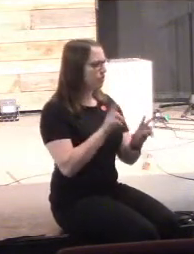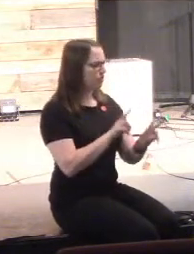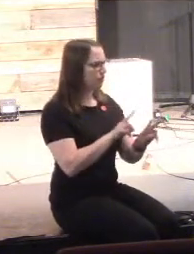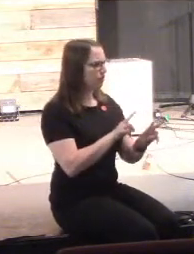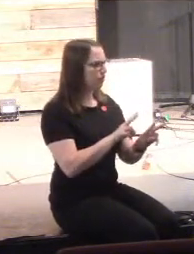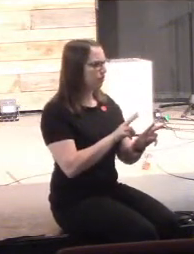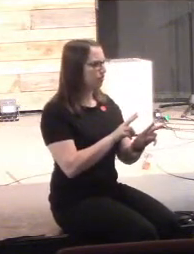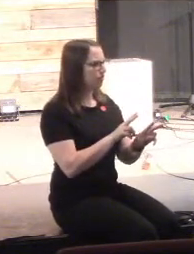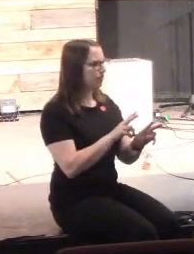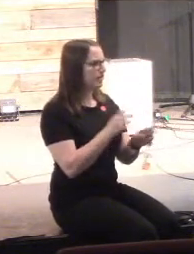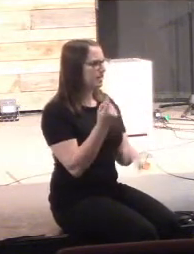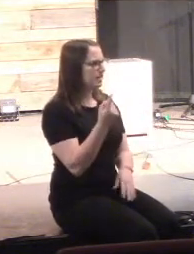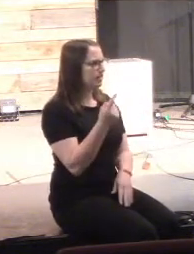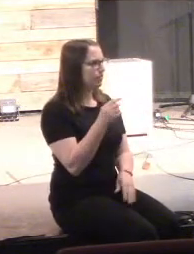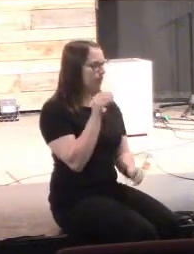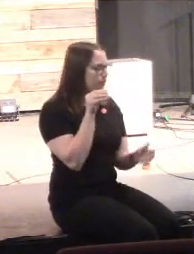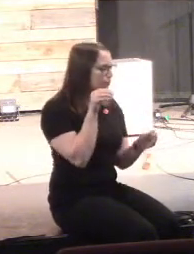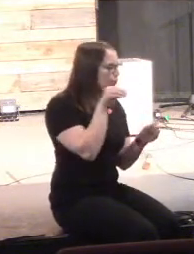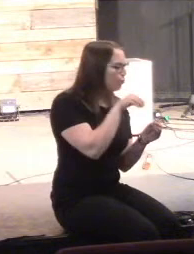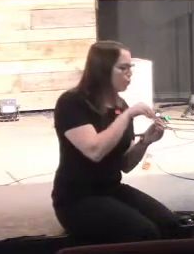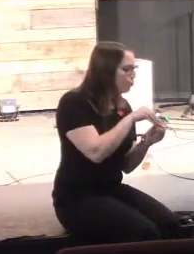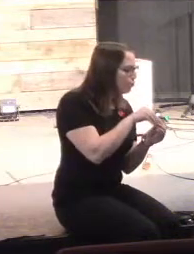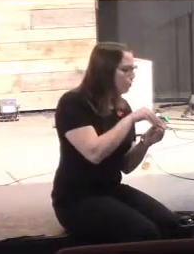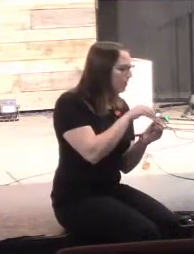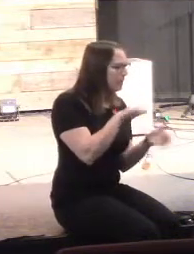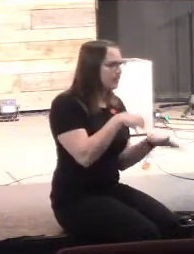over and kisses the dead body and you go,